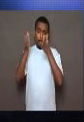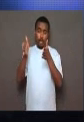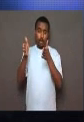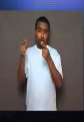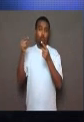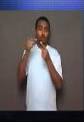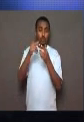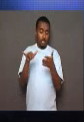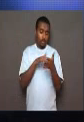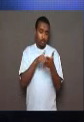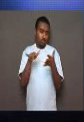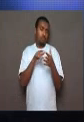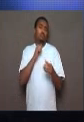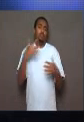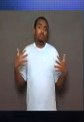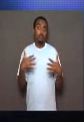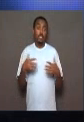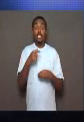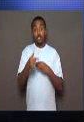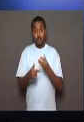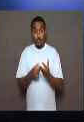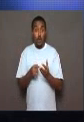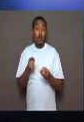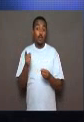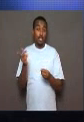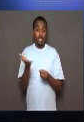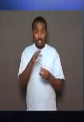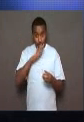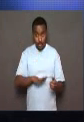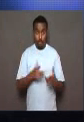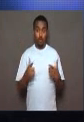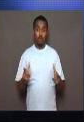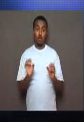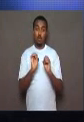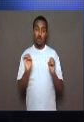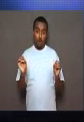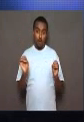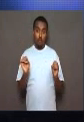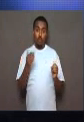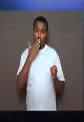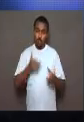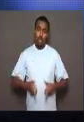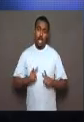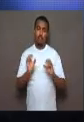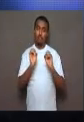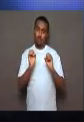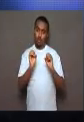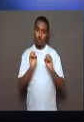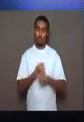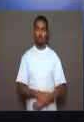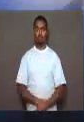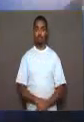pay attention to their studies, and so they will not have the opportunity for a good